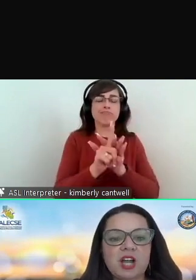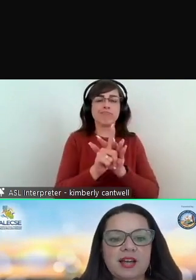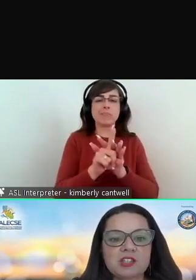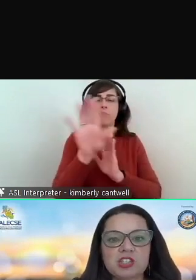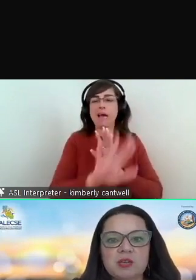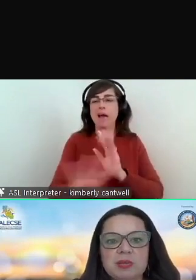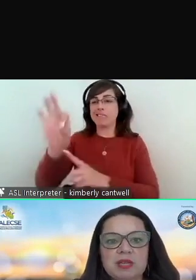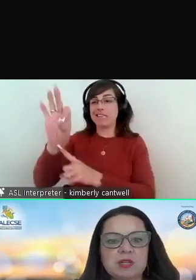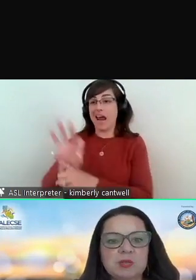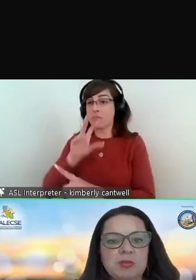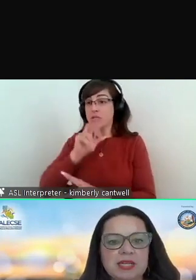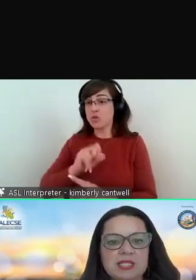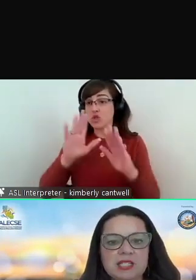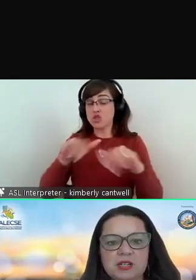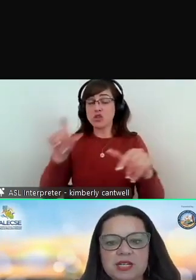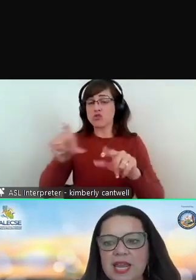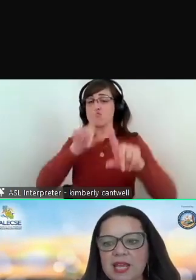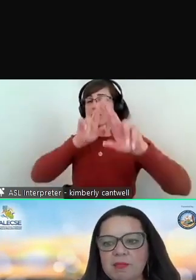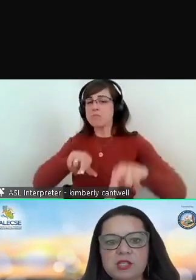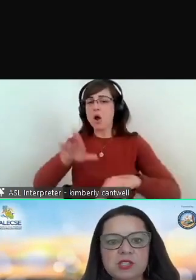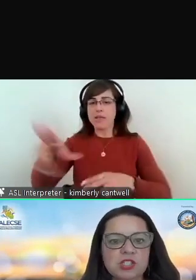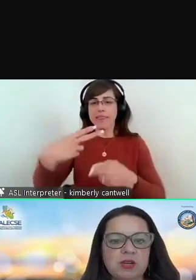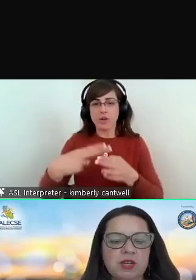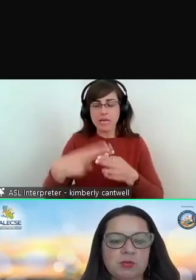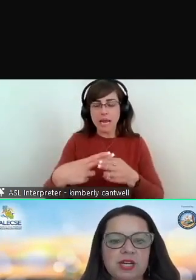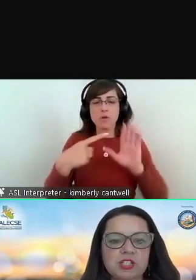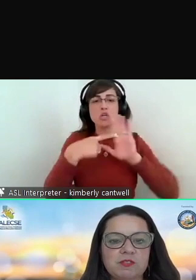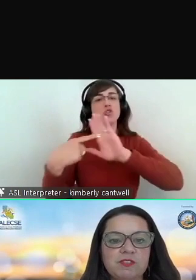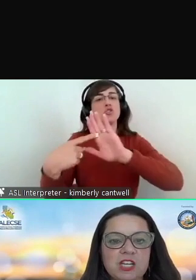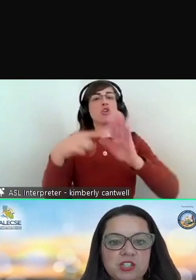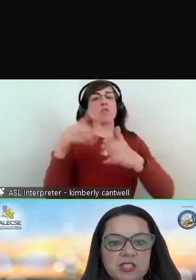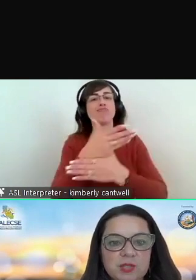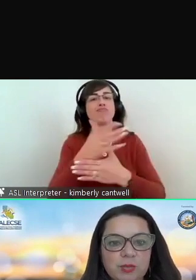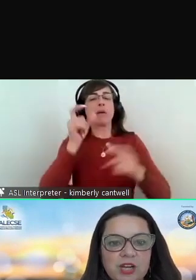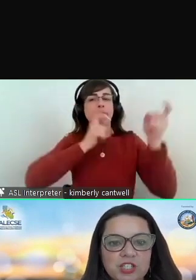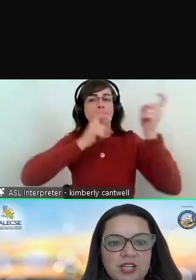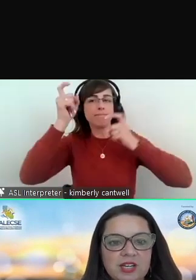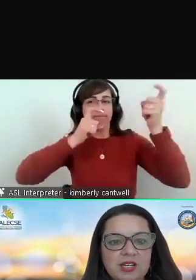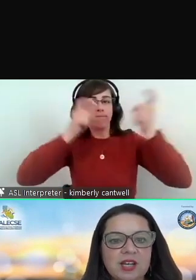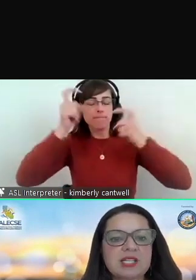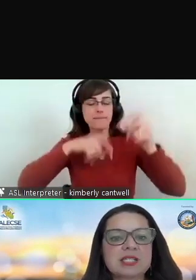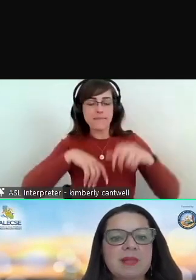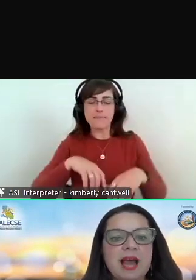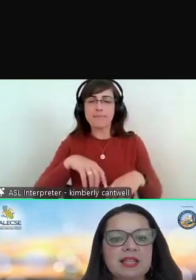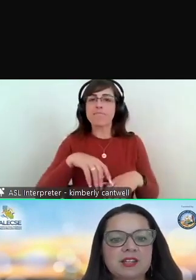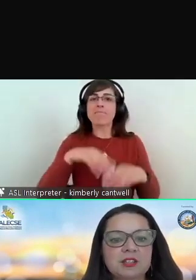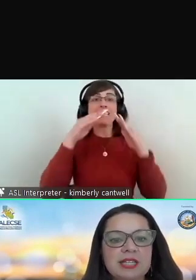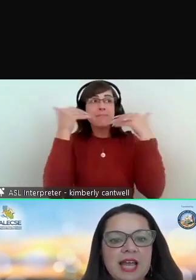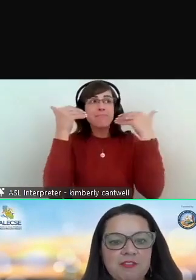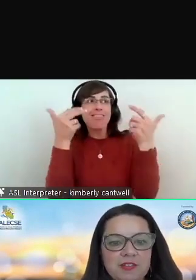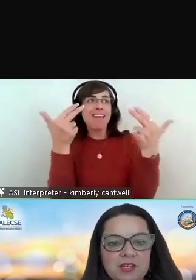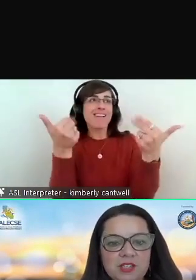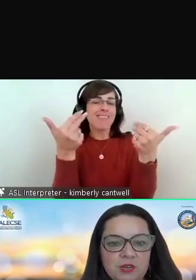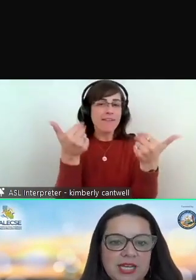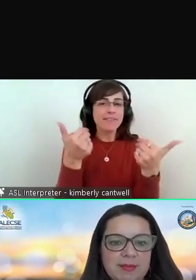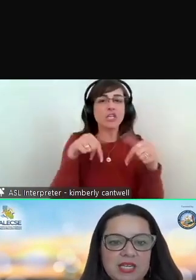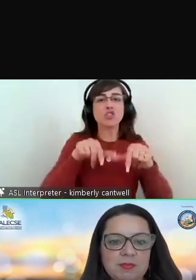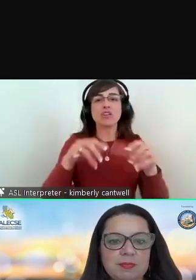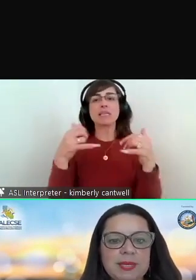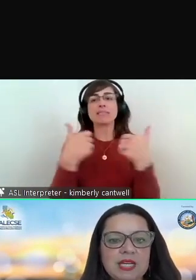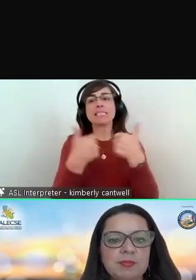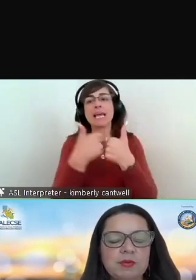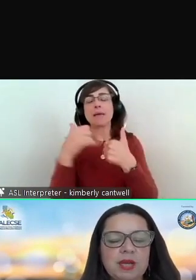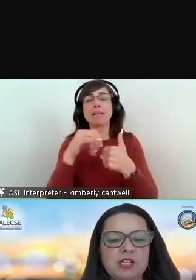a child should be responding to their name, showing a range of facial expression, smiling or laughing during games